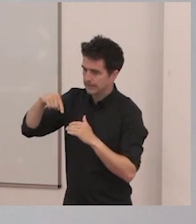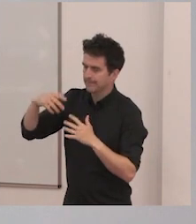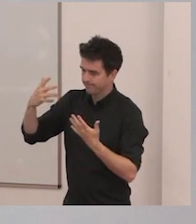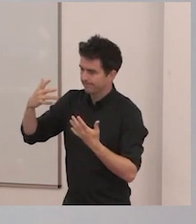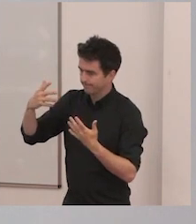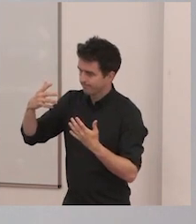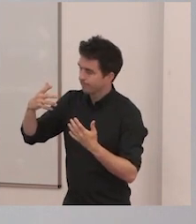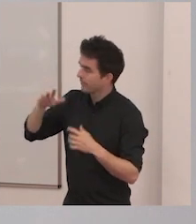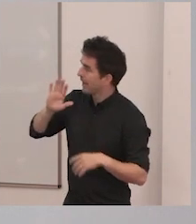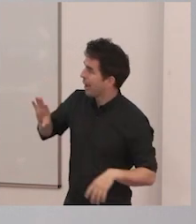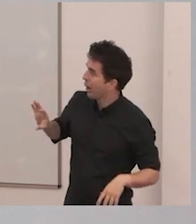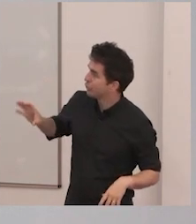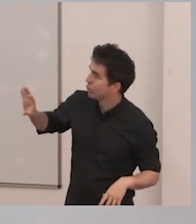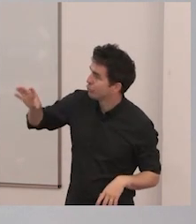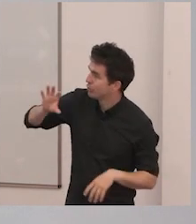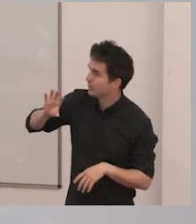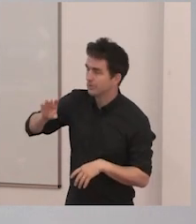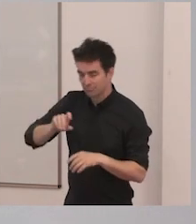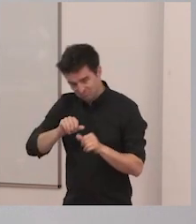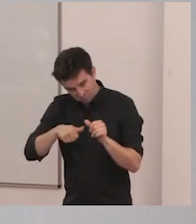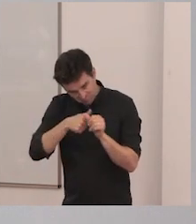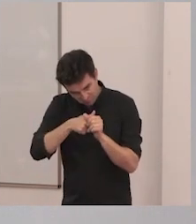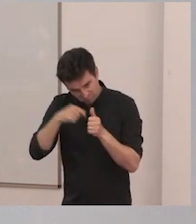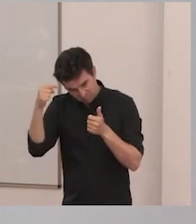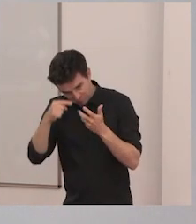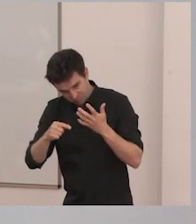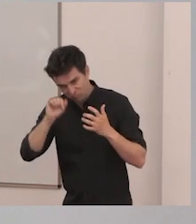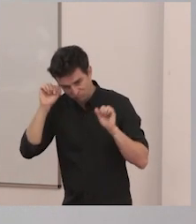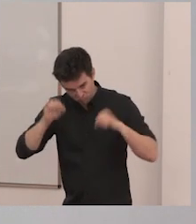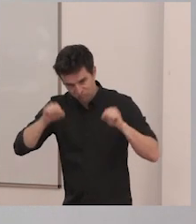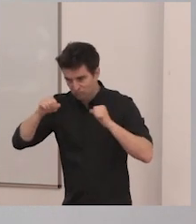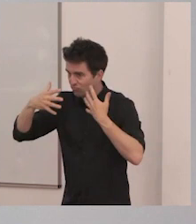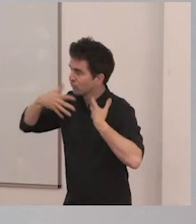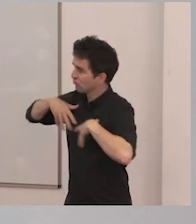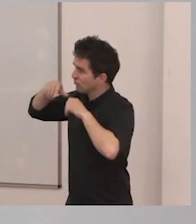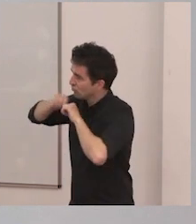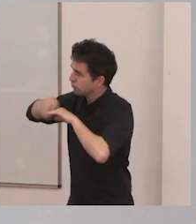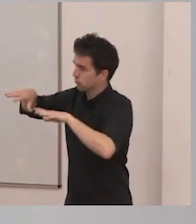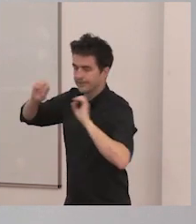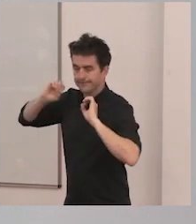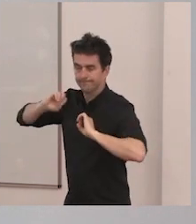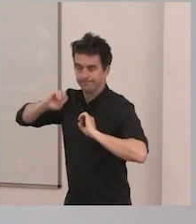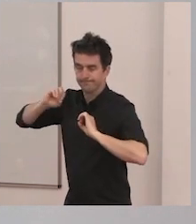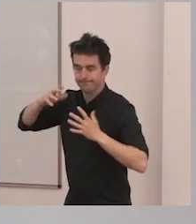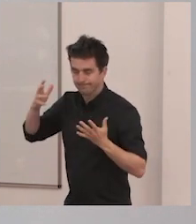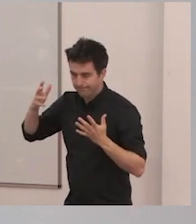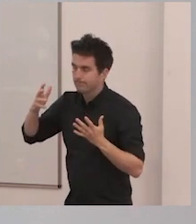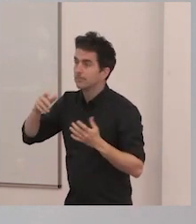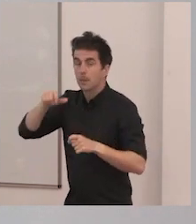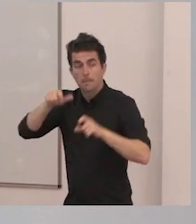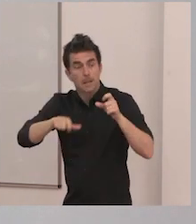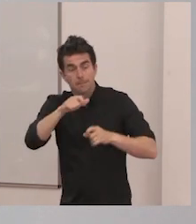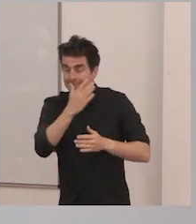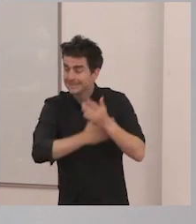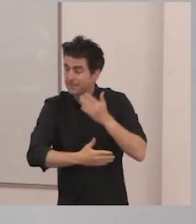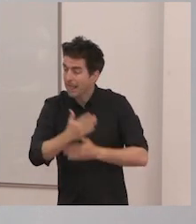the enjoyment of all human rights and fundamental freedoms. But the Committee on the Rights of the Child and the Committee on the